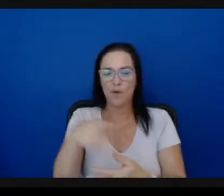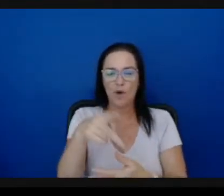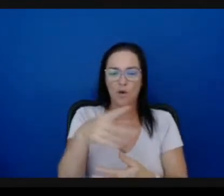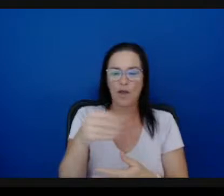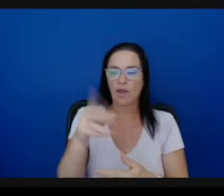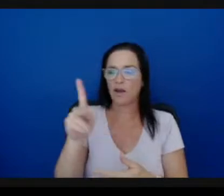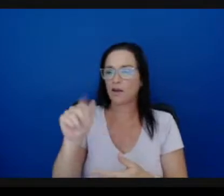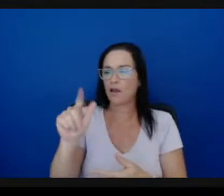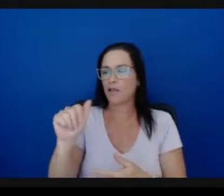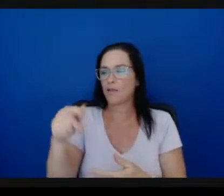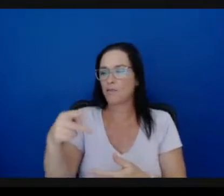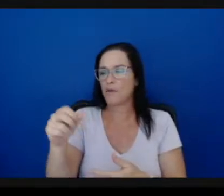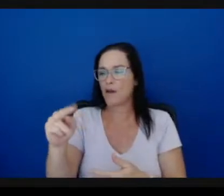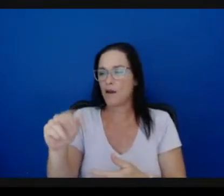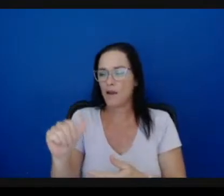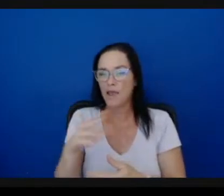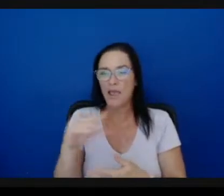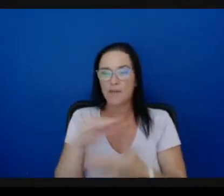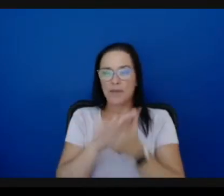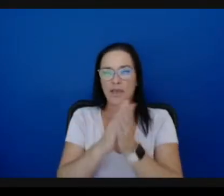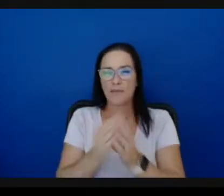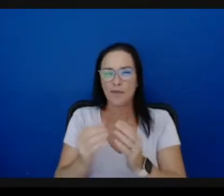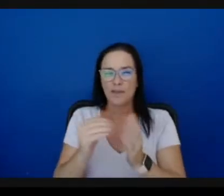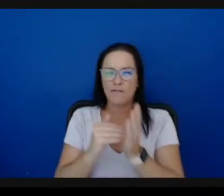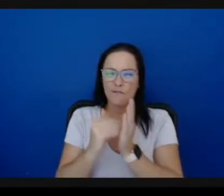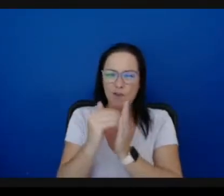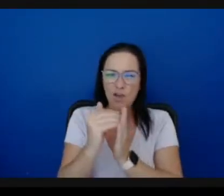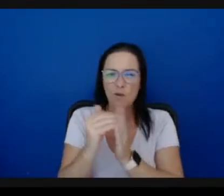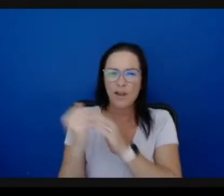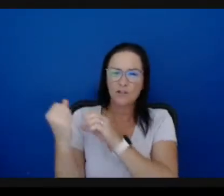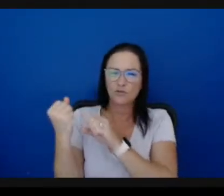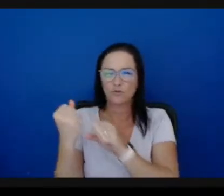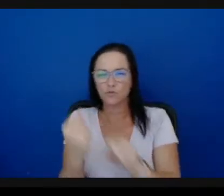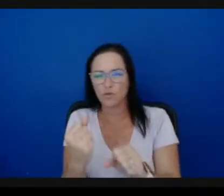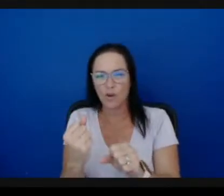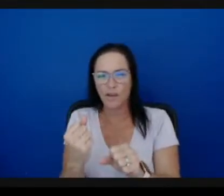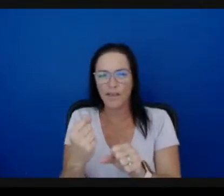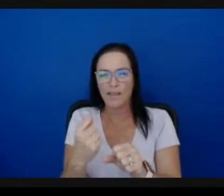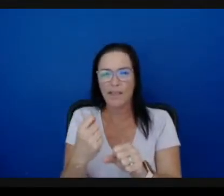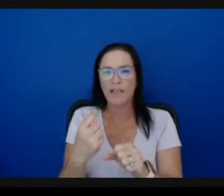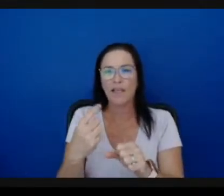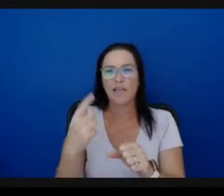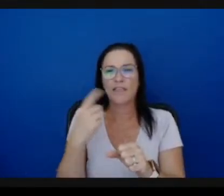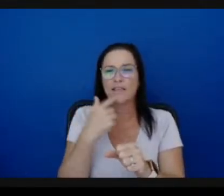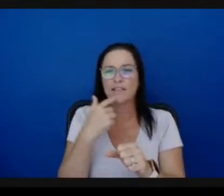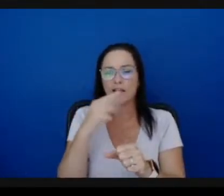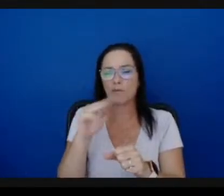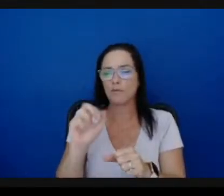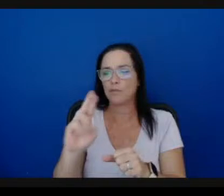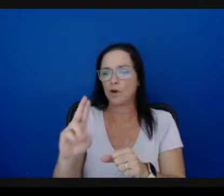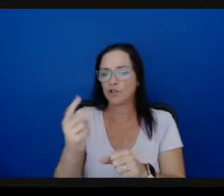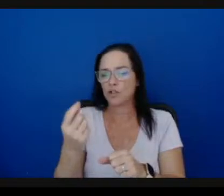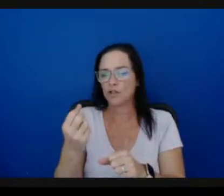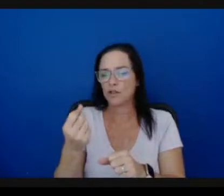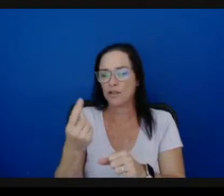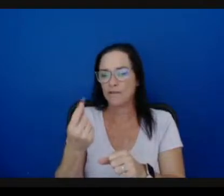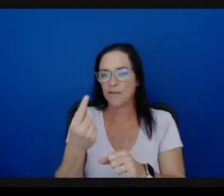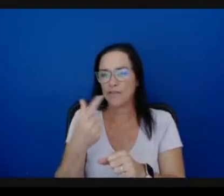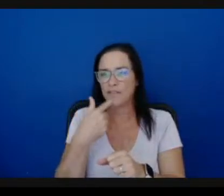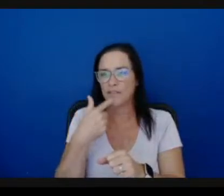Kalapana, and becoming so frequent and intense that it was deemed advisable on March 11th to evacuate